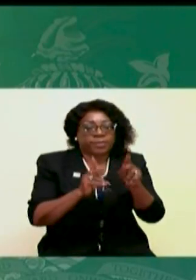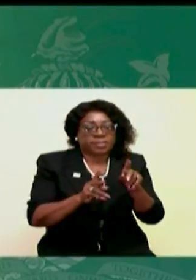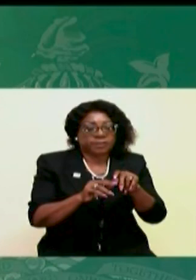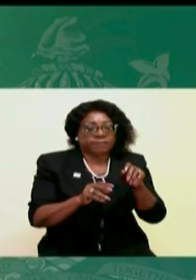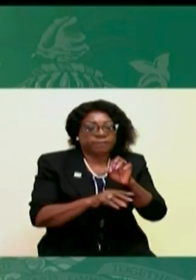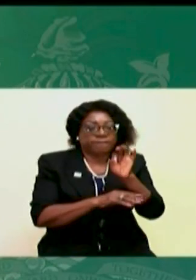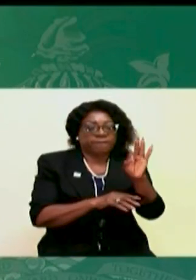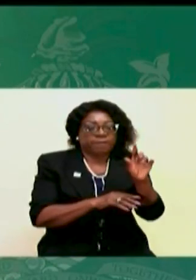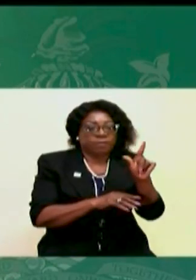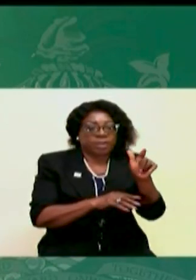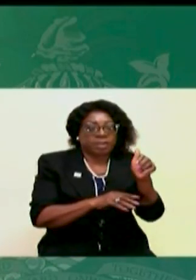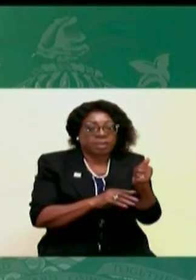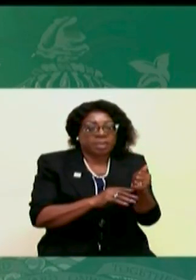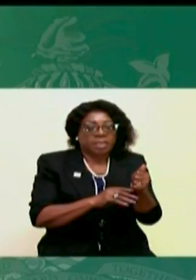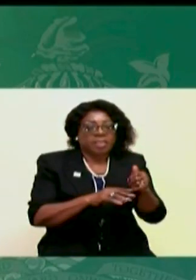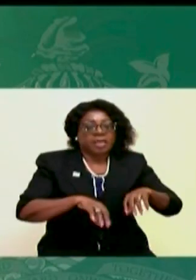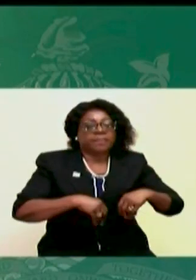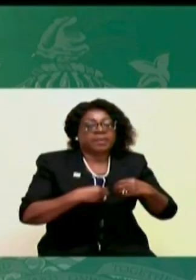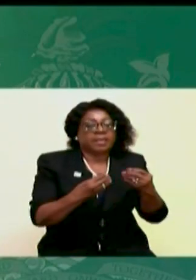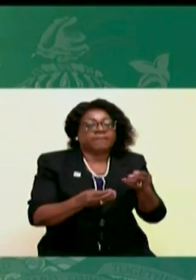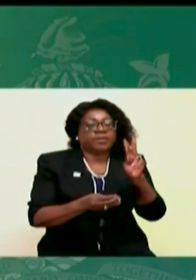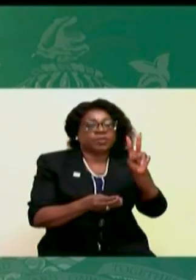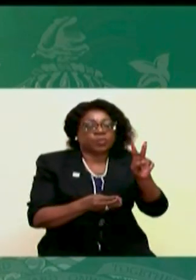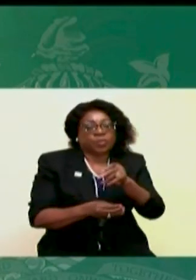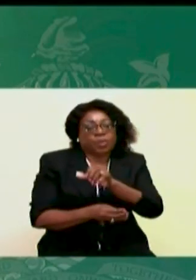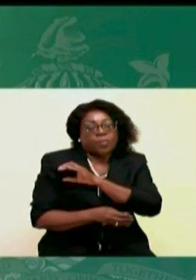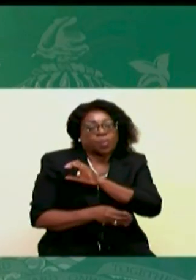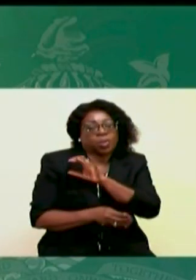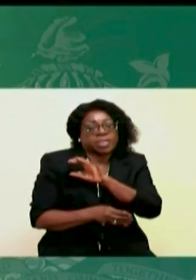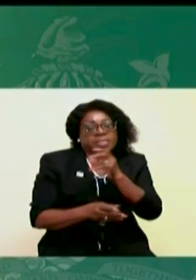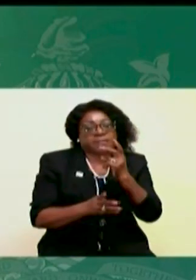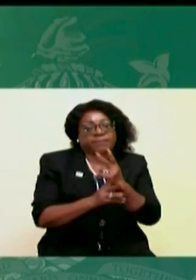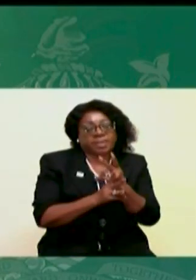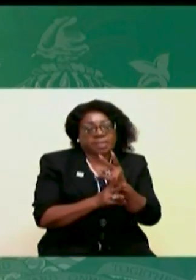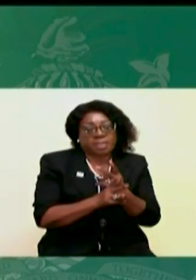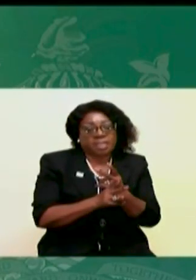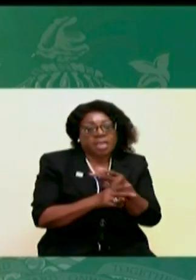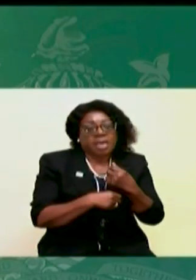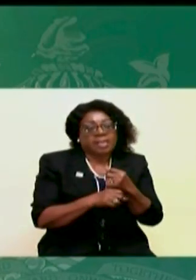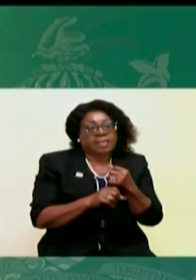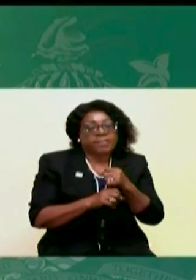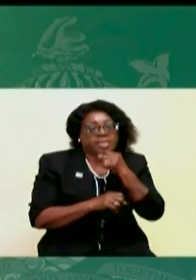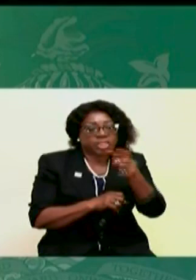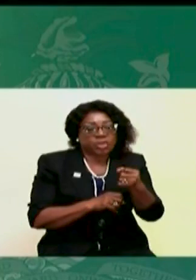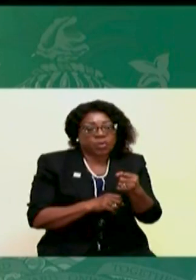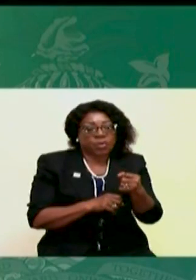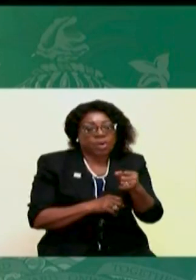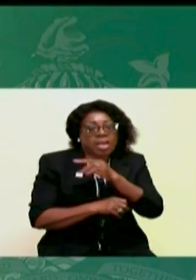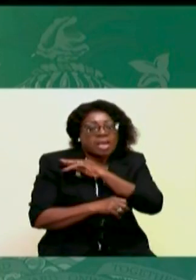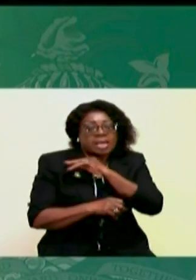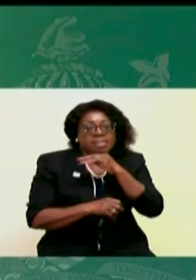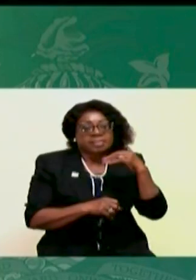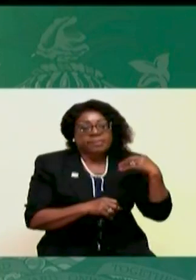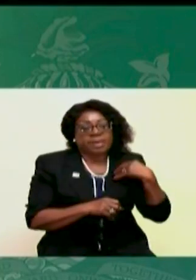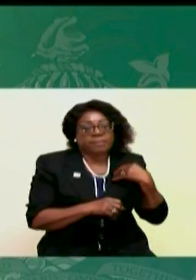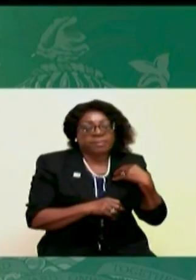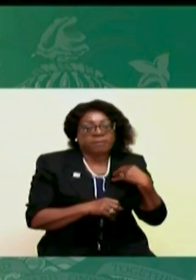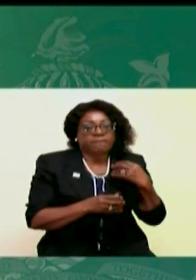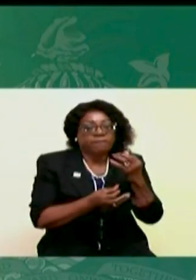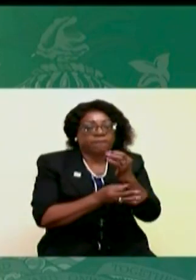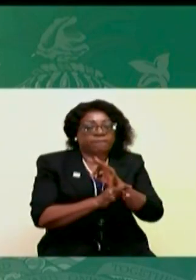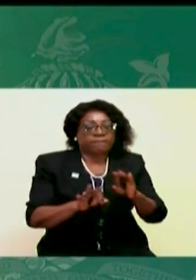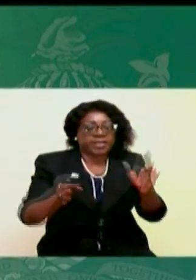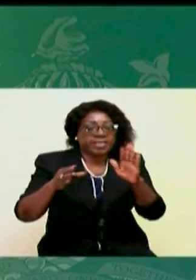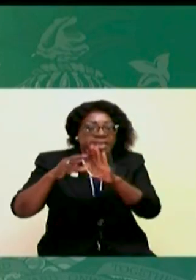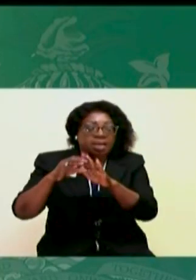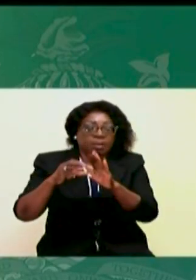been gifted with two police vehicles, Madam Speaker. And I made sure, as the member for Freetown alluded to